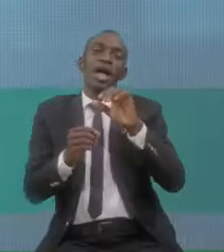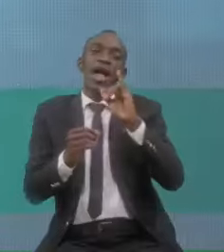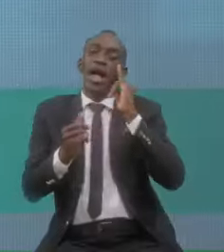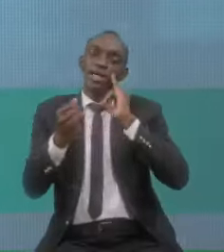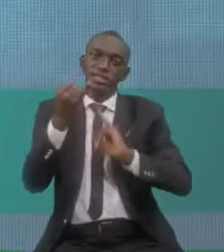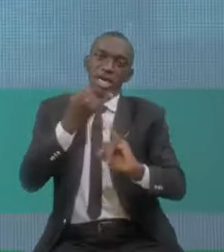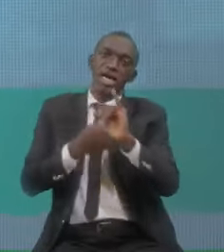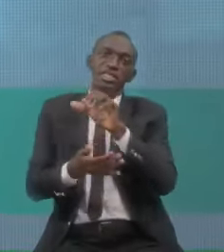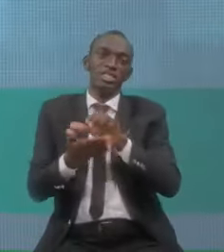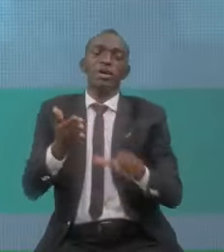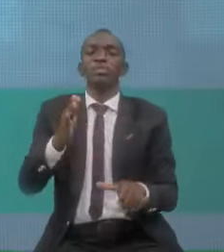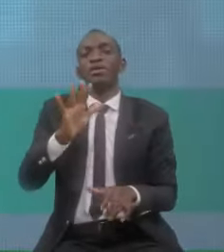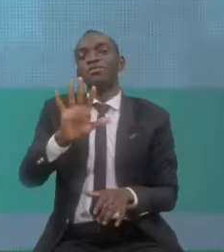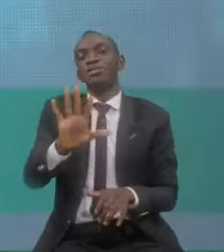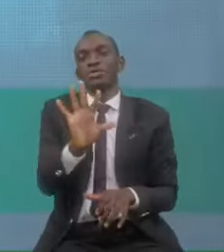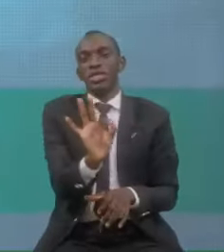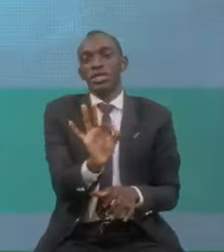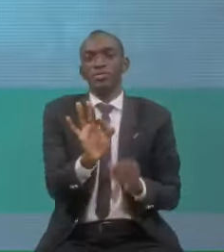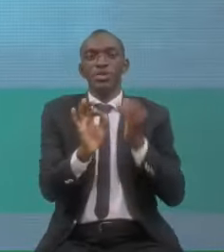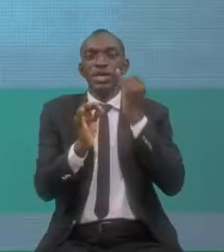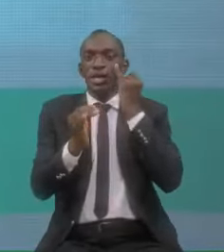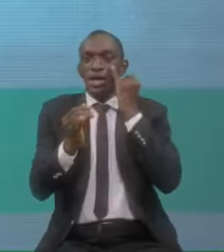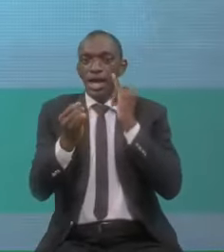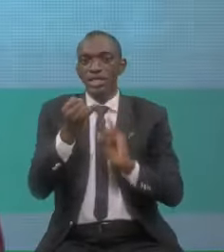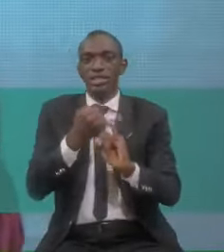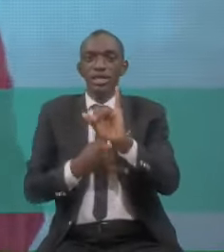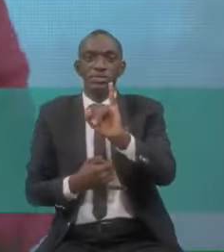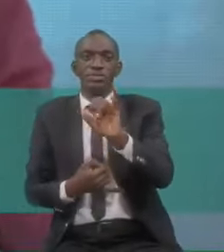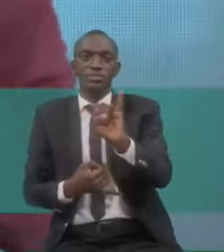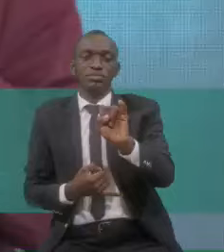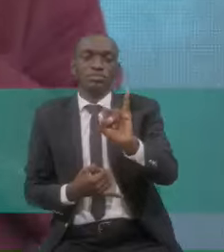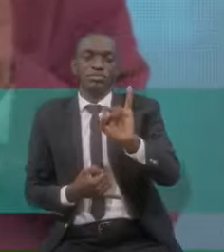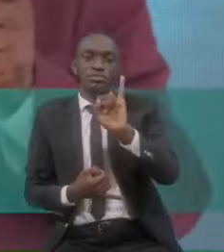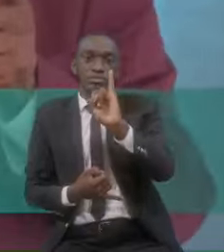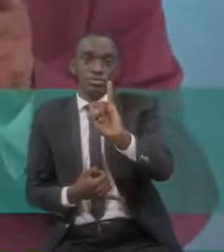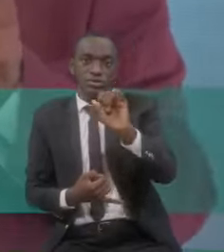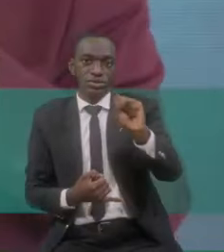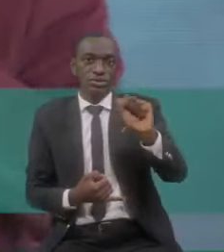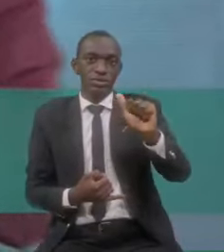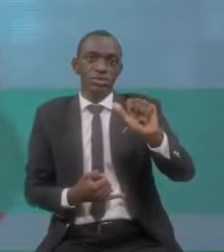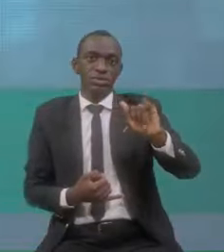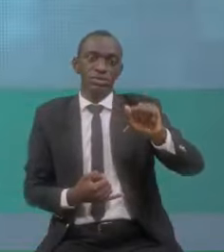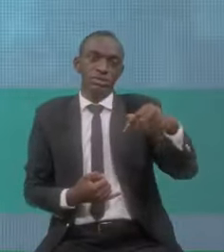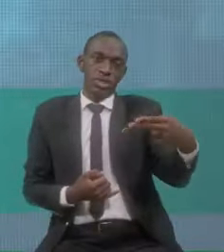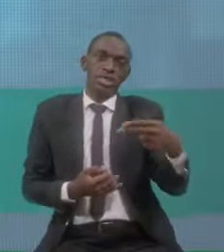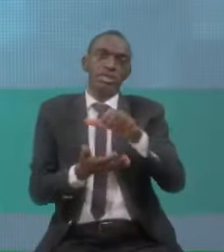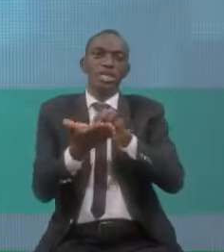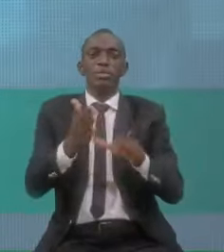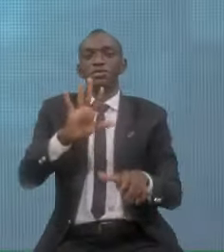chapter 59, verse 17. For he put